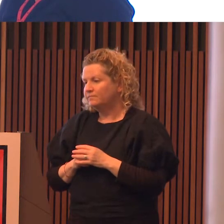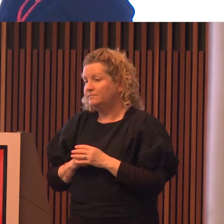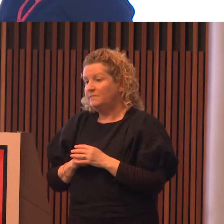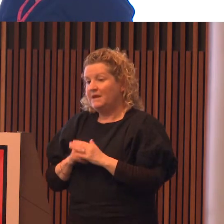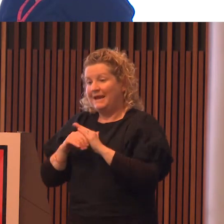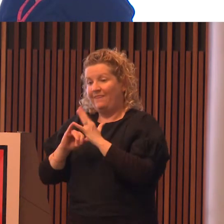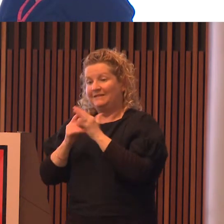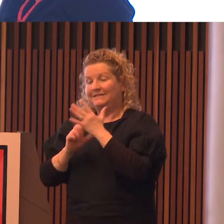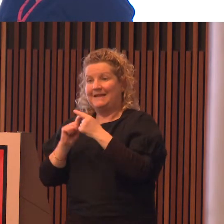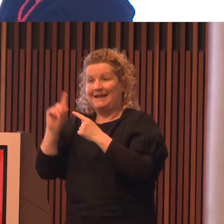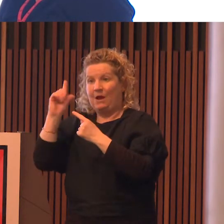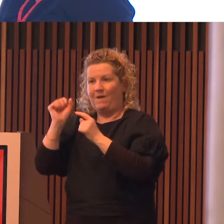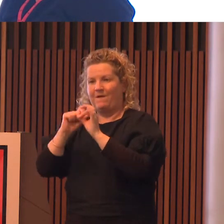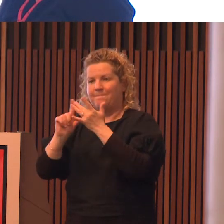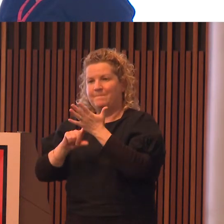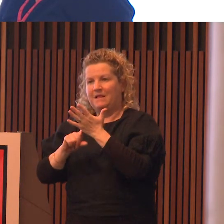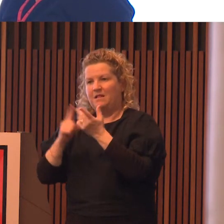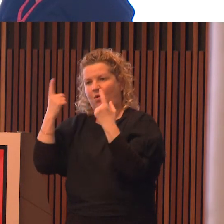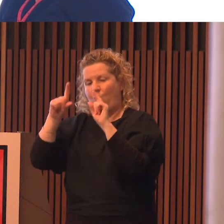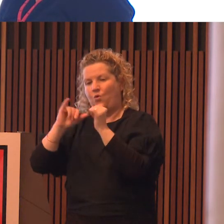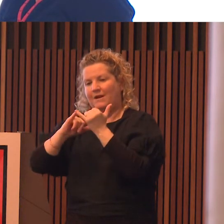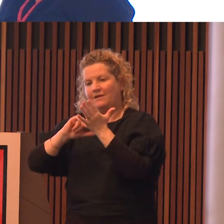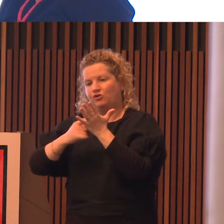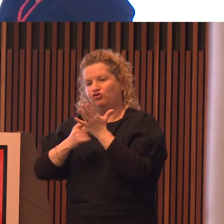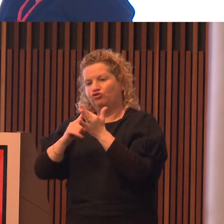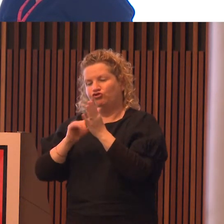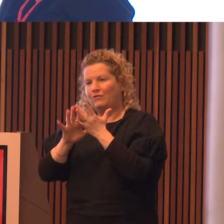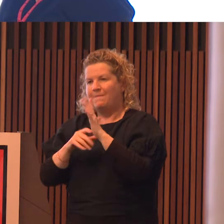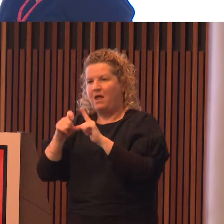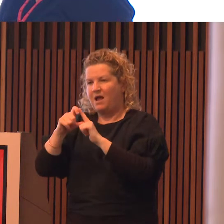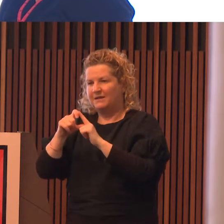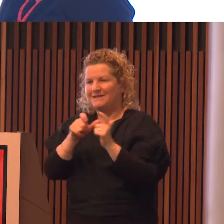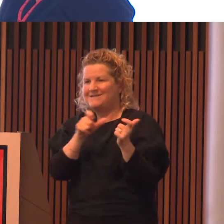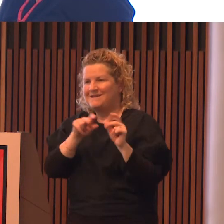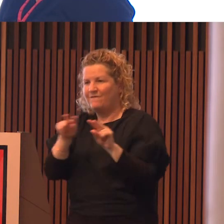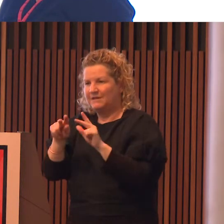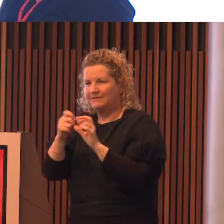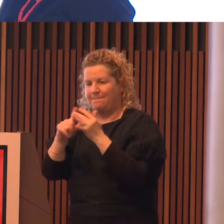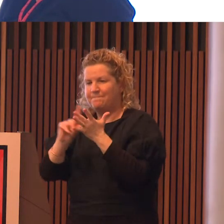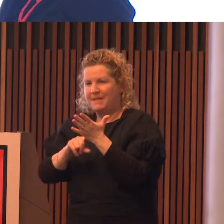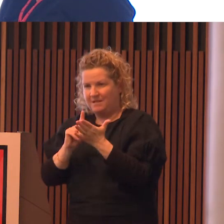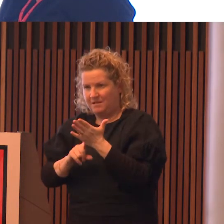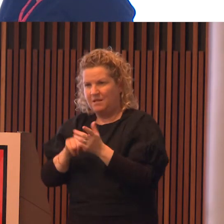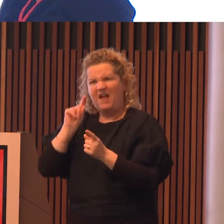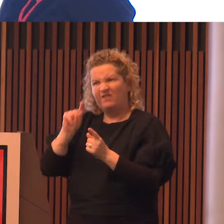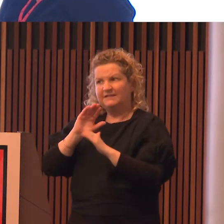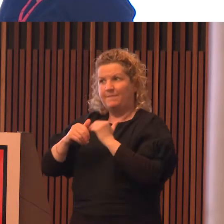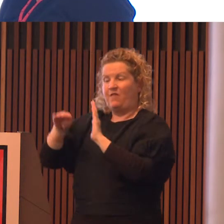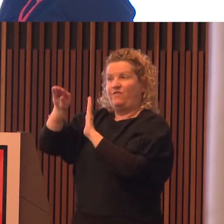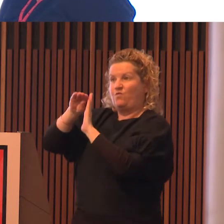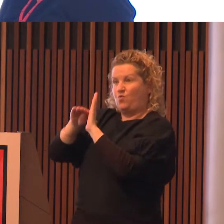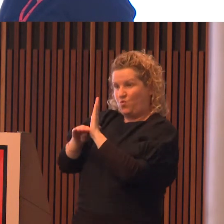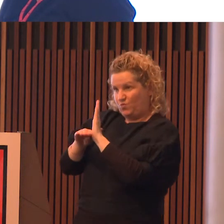the moment called the Streamlined Governance Bill about the NDIS Act. It's to do with how the rules